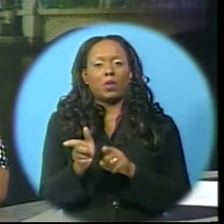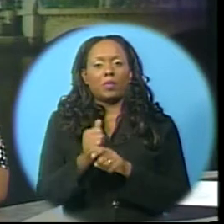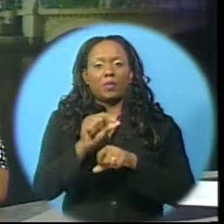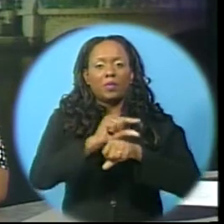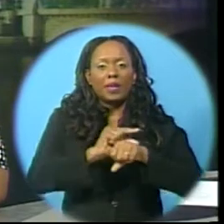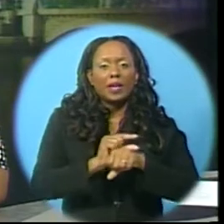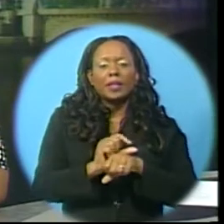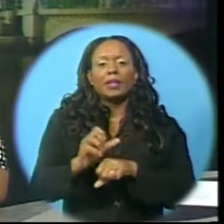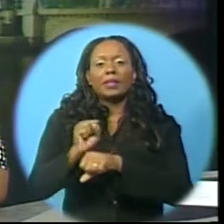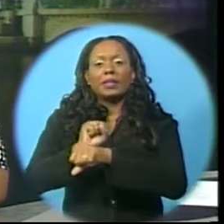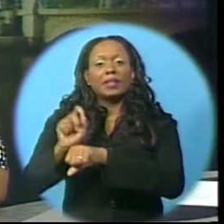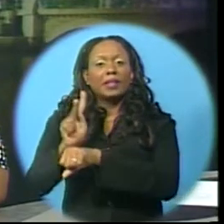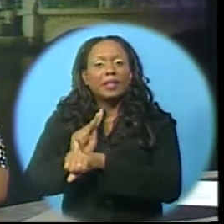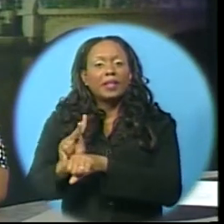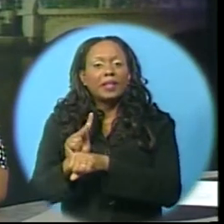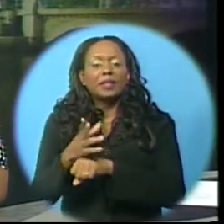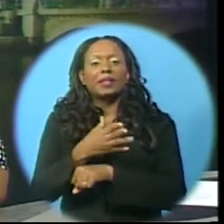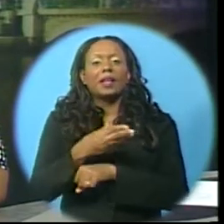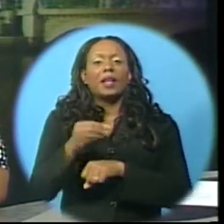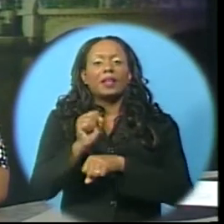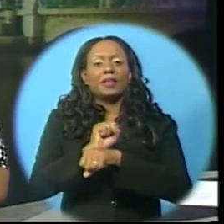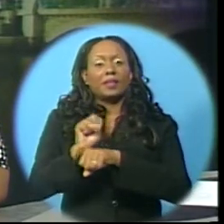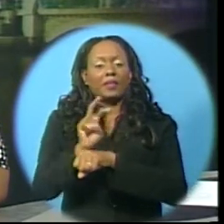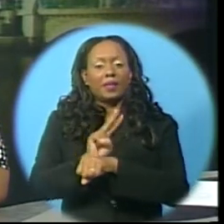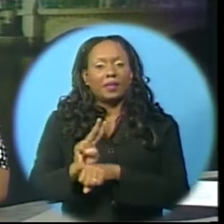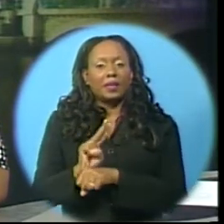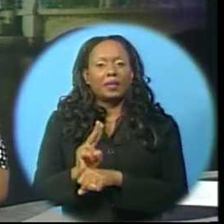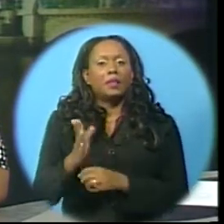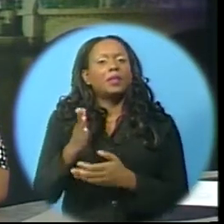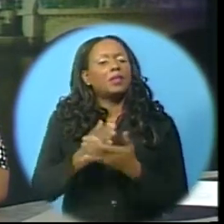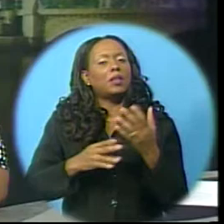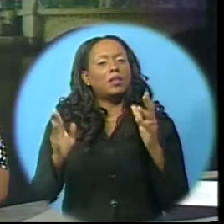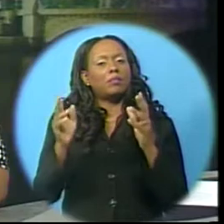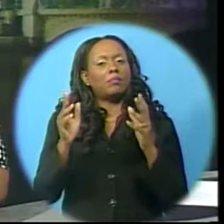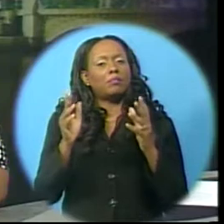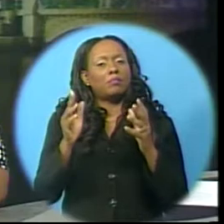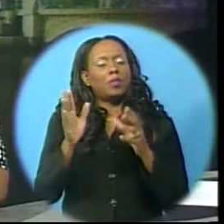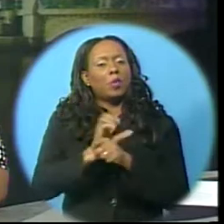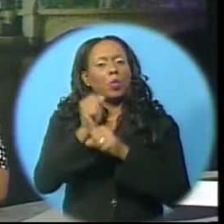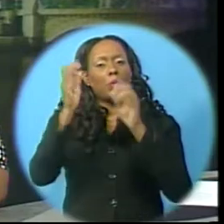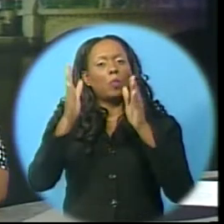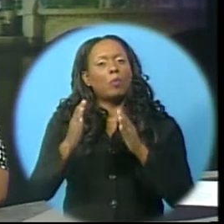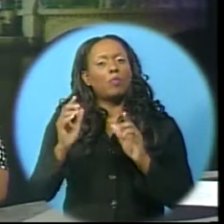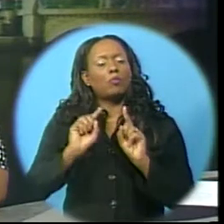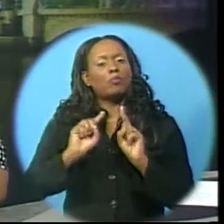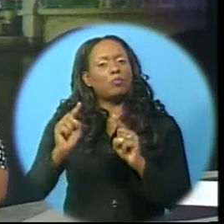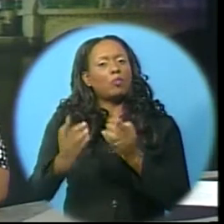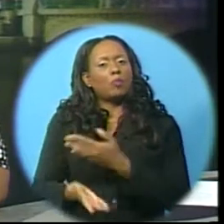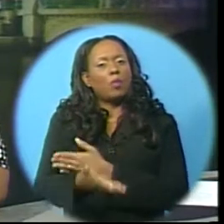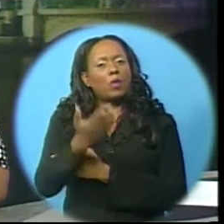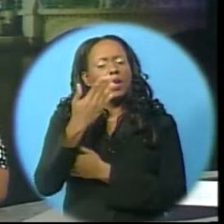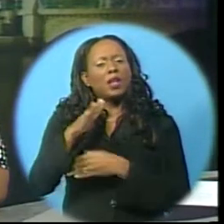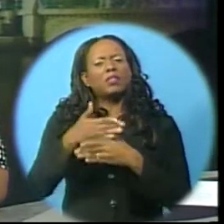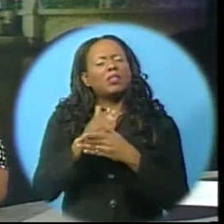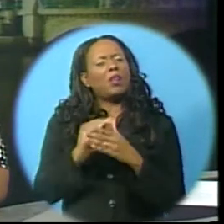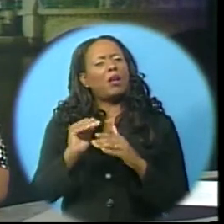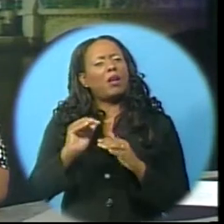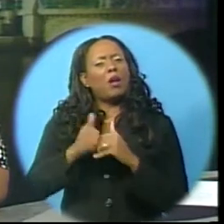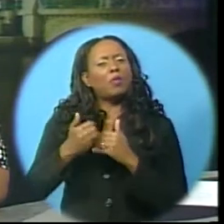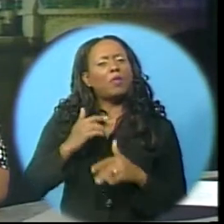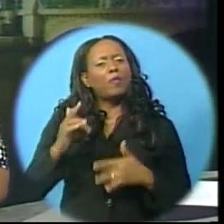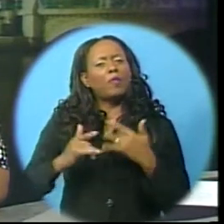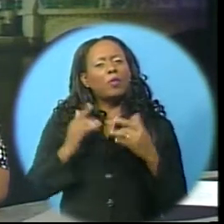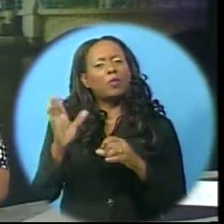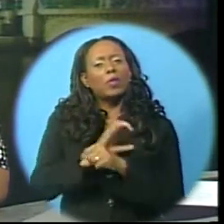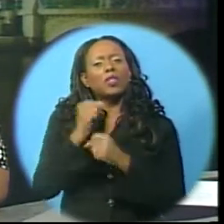Nevis and St. Vincent and the Grenadines, respectively. And some of the scholars present at this morning's presentation ceremony shared their feelings on